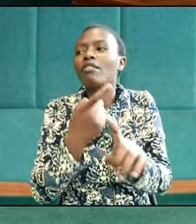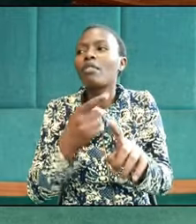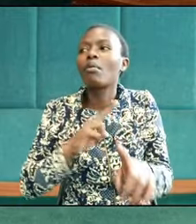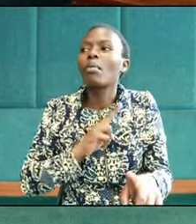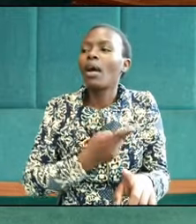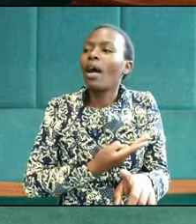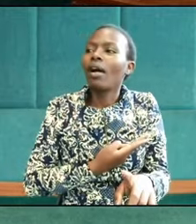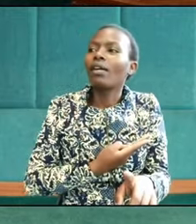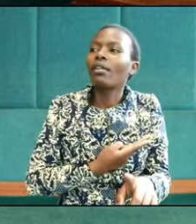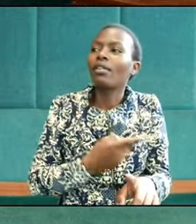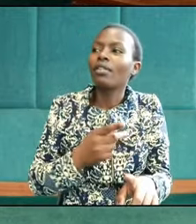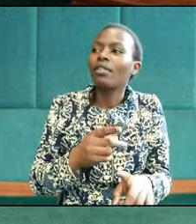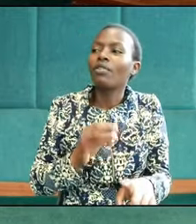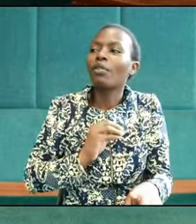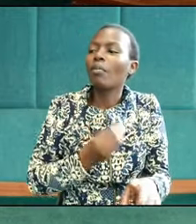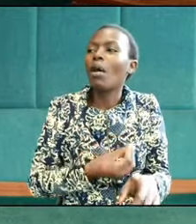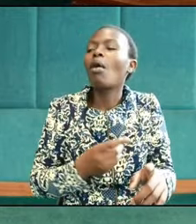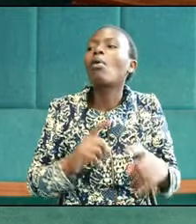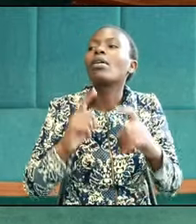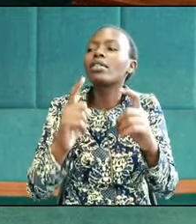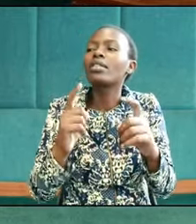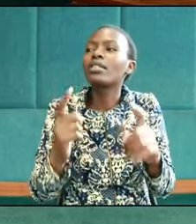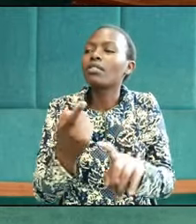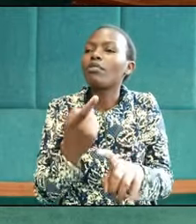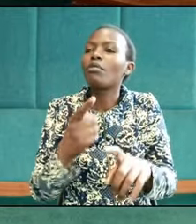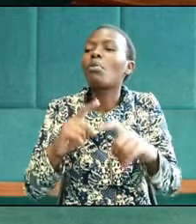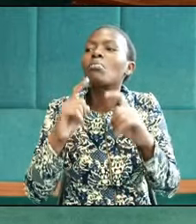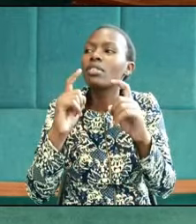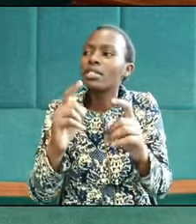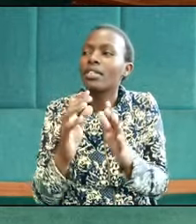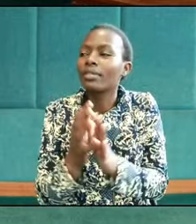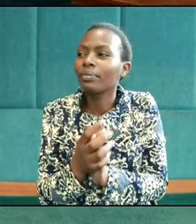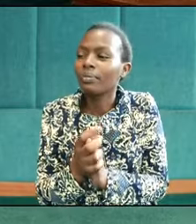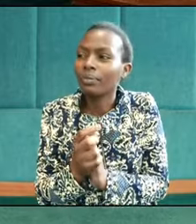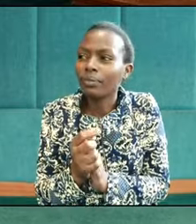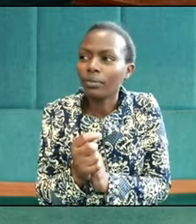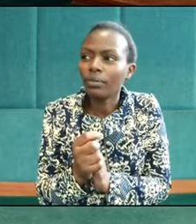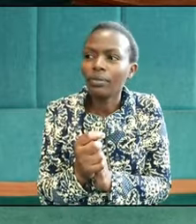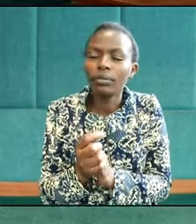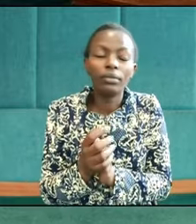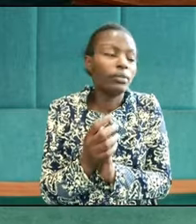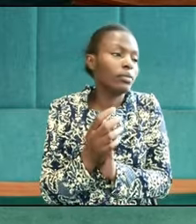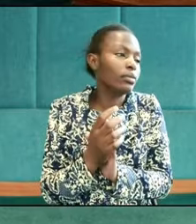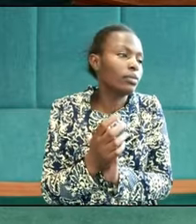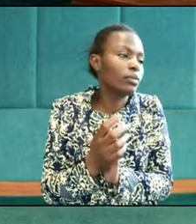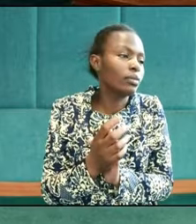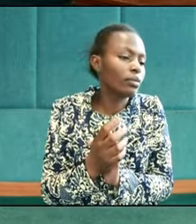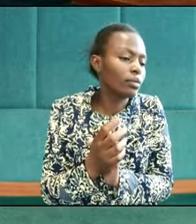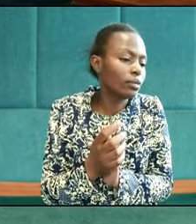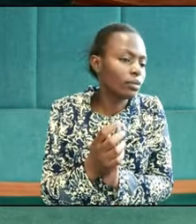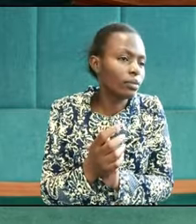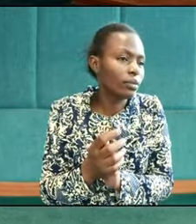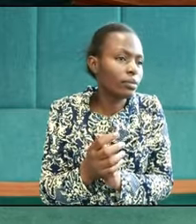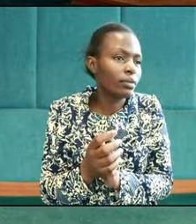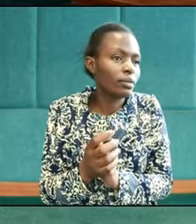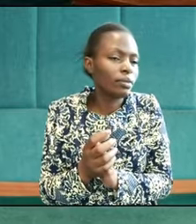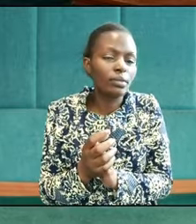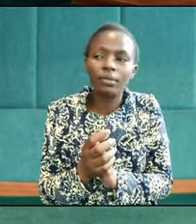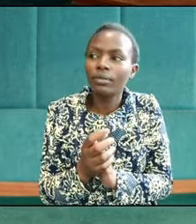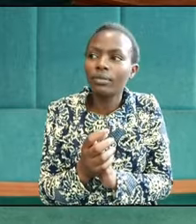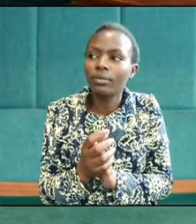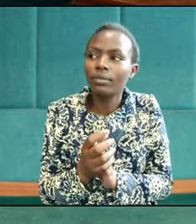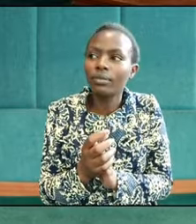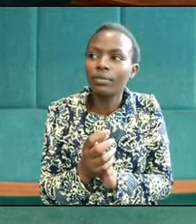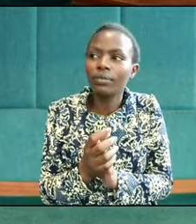sin. Exactly. Now back in Egypt, the meal was to be prepared and eaten in haste or